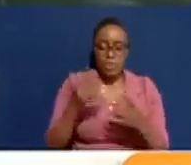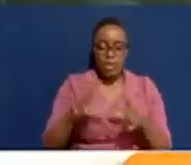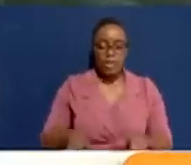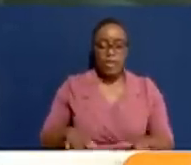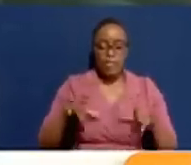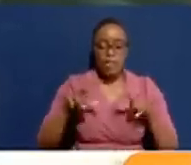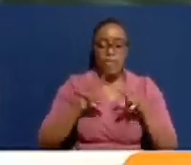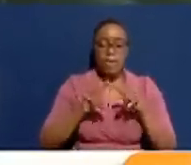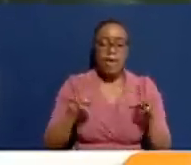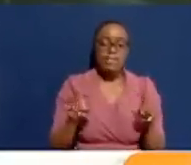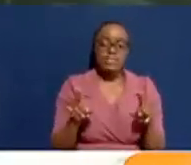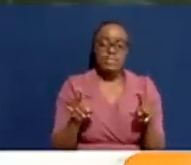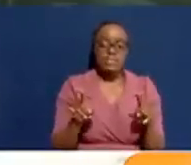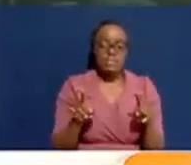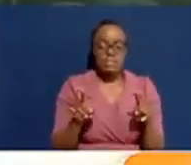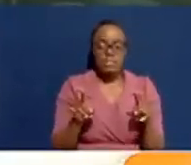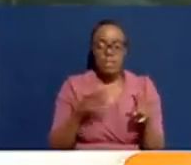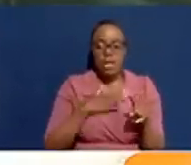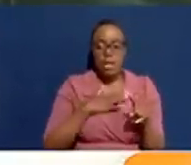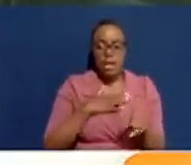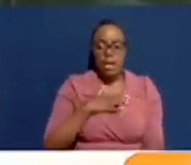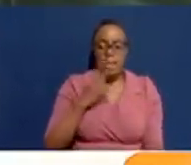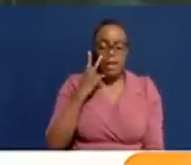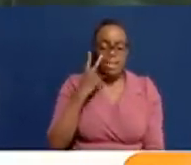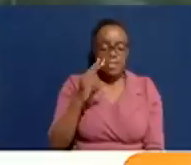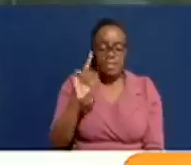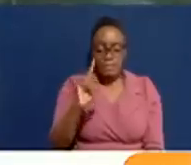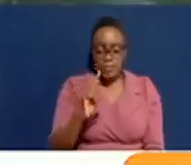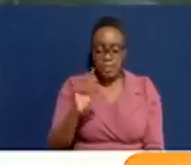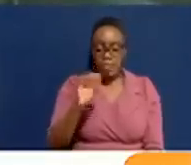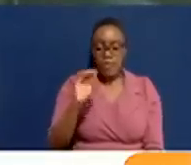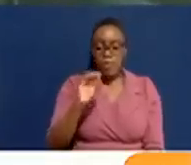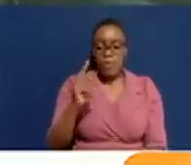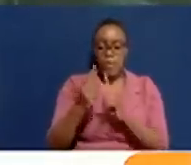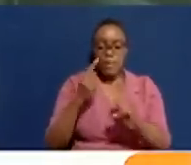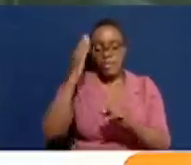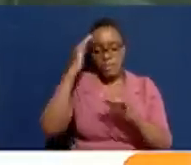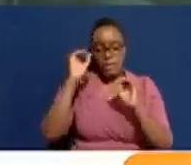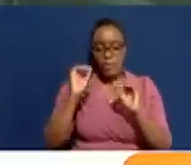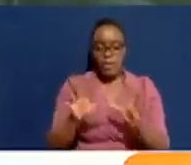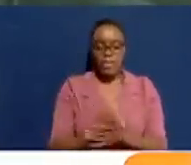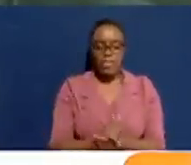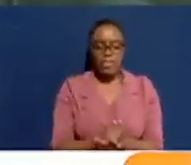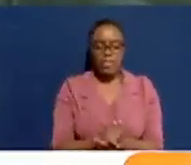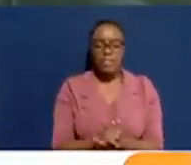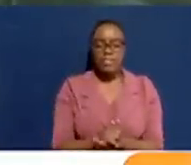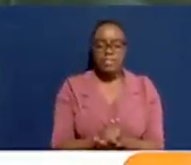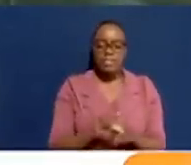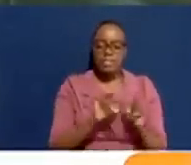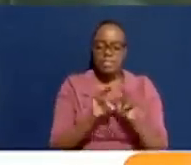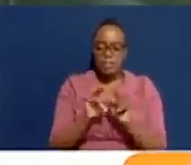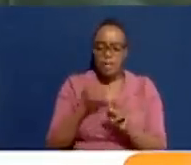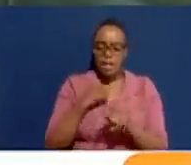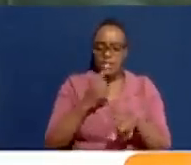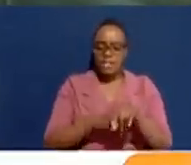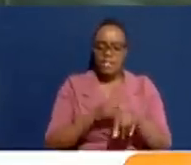Walinipata nikiwa peke yangu. Mimi sikuona wakipiga. Nilistukia tu risasi wakinipiga risasi